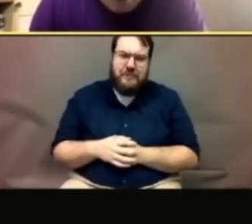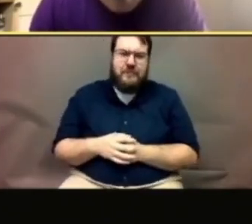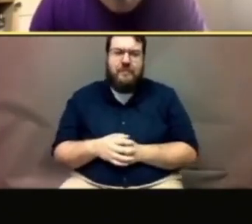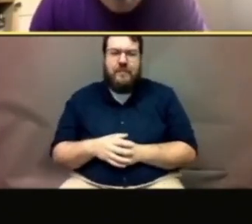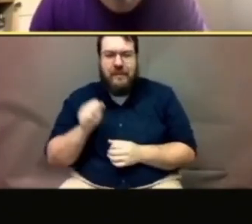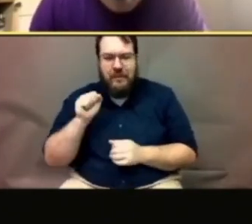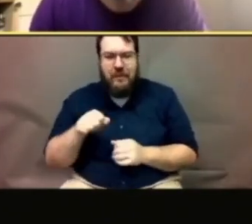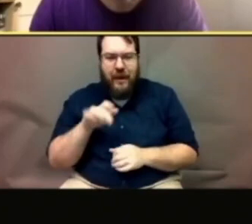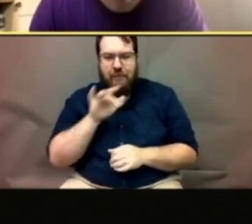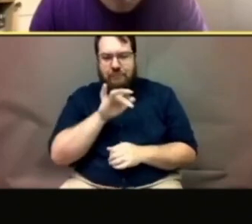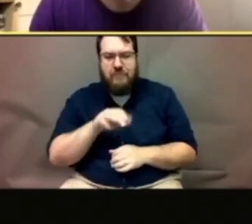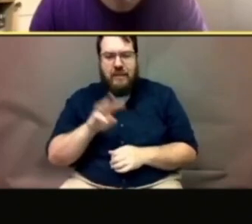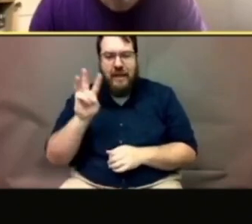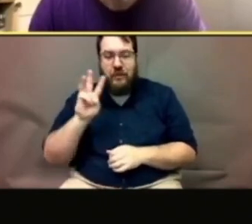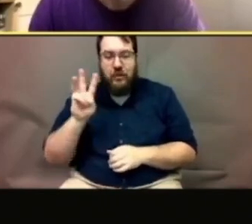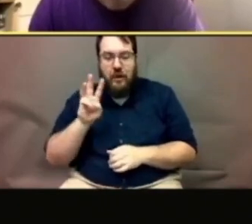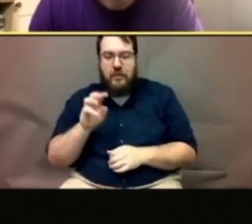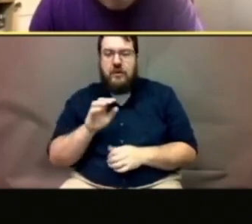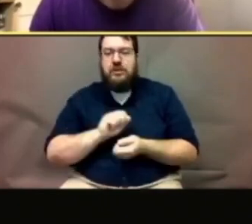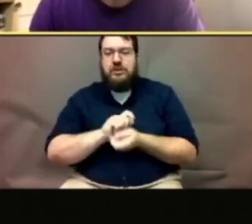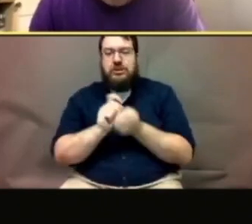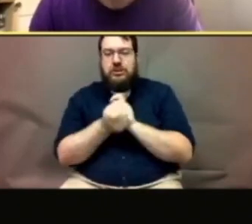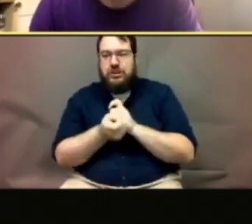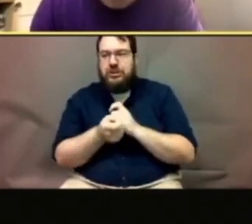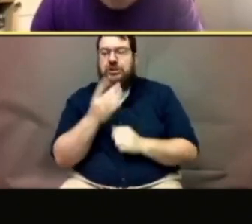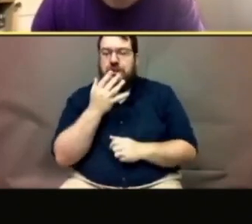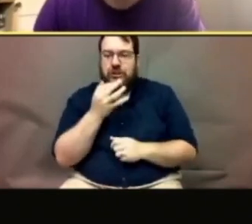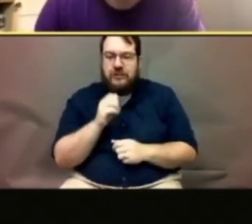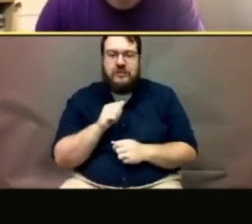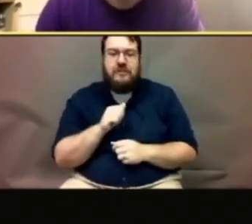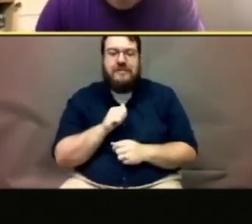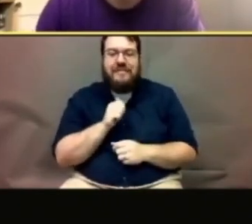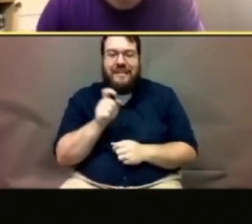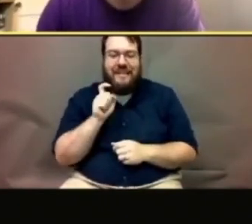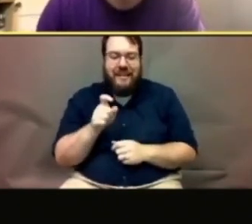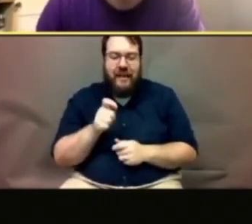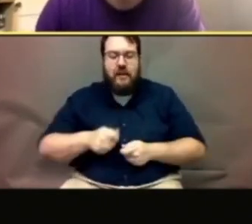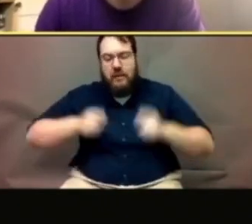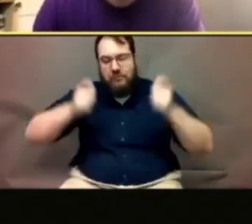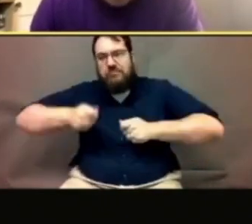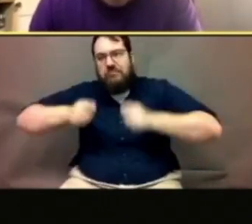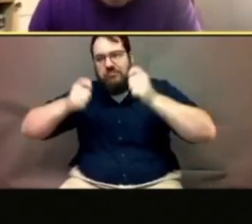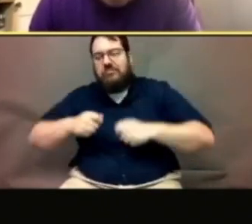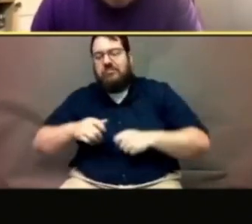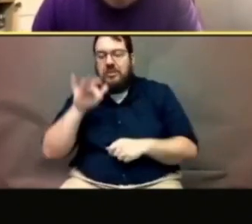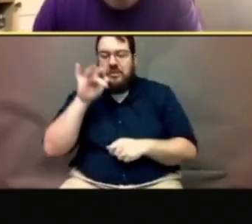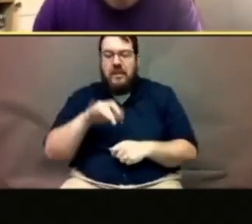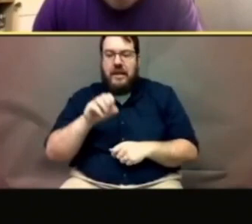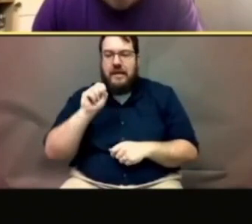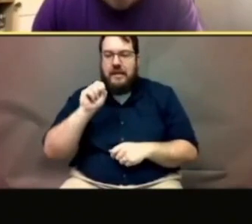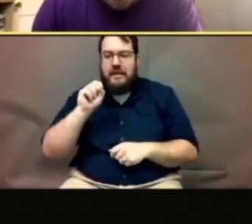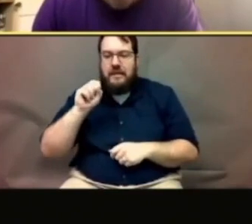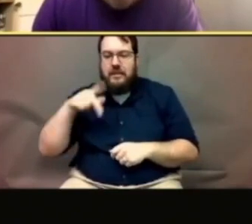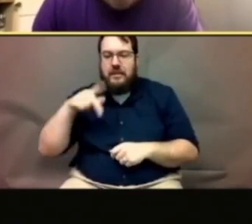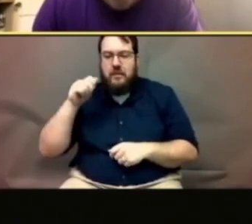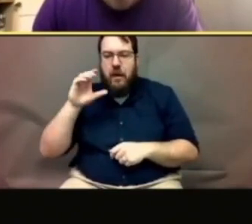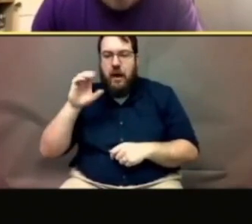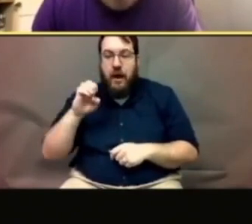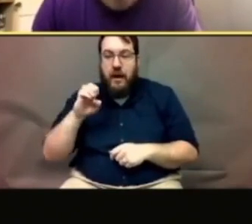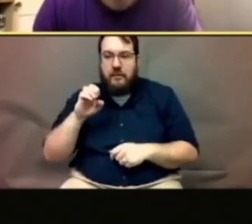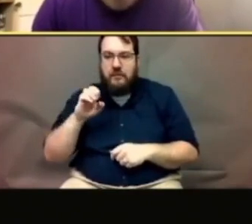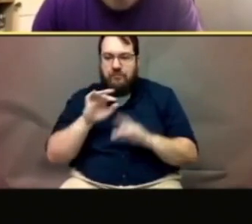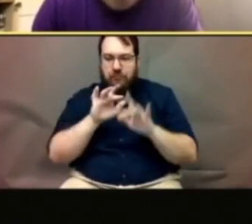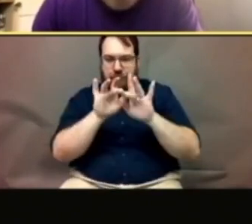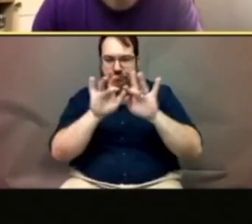press W to change the color. And instead of shaking it up, you can just press space to clear it. So how could